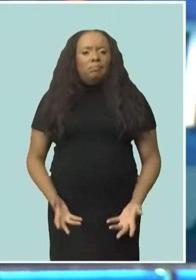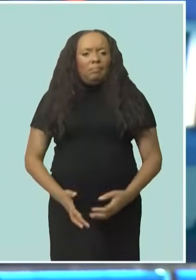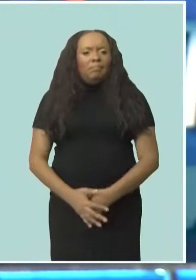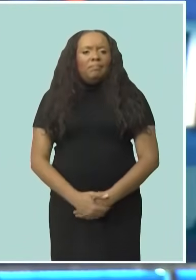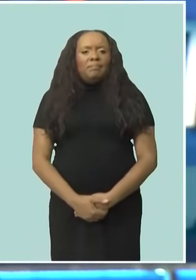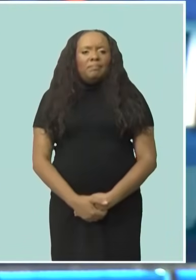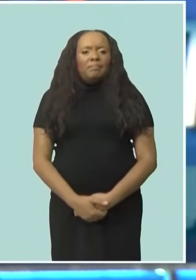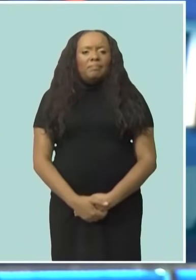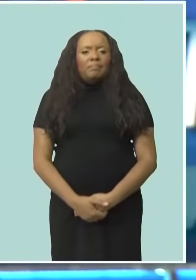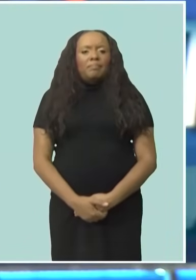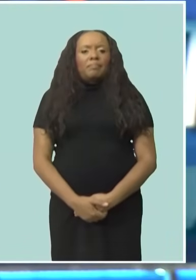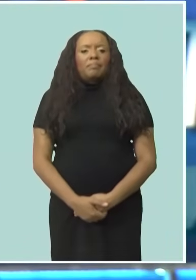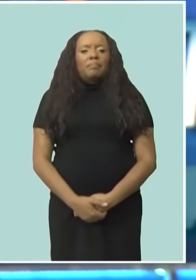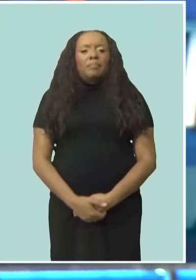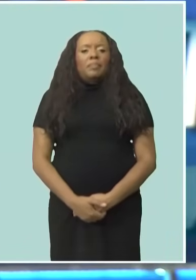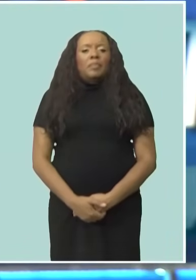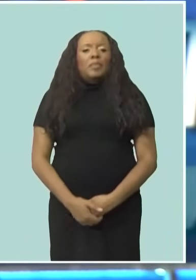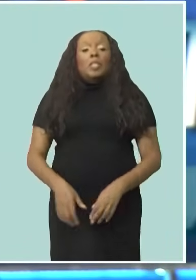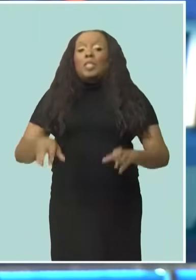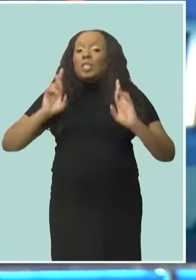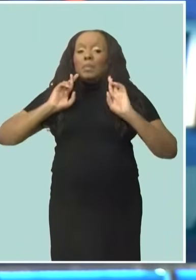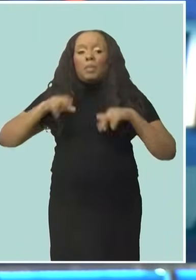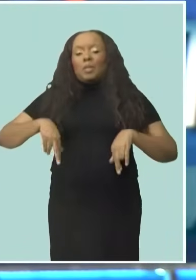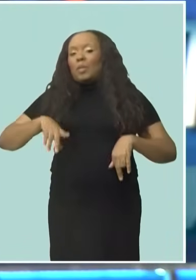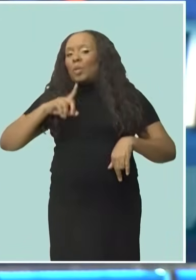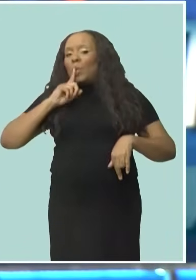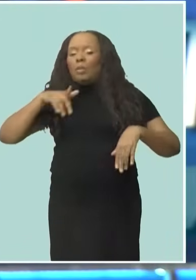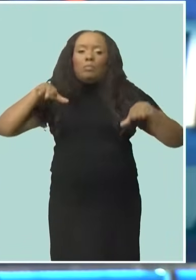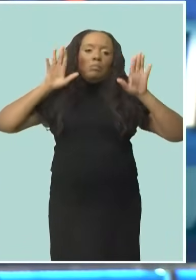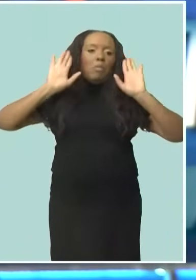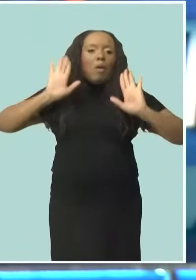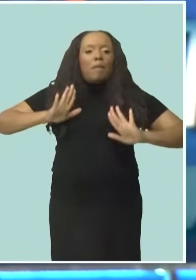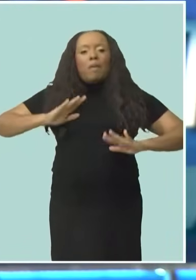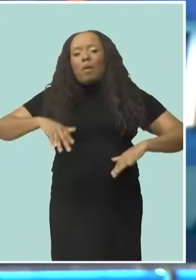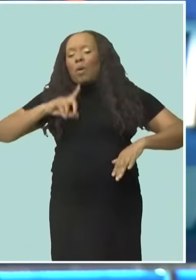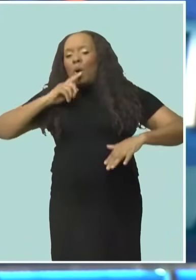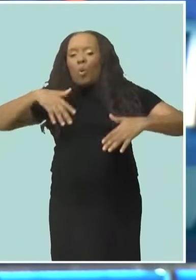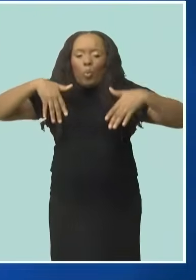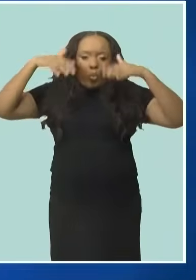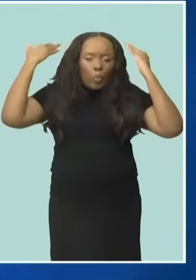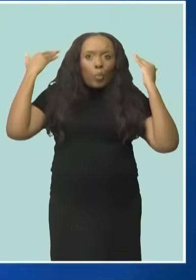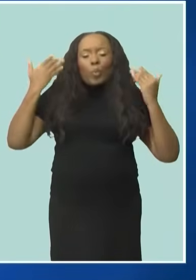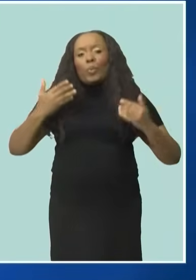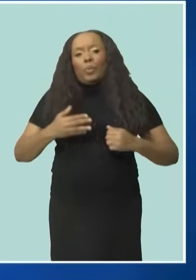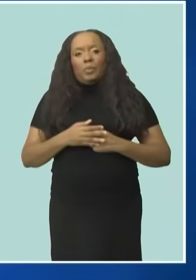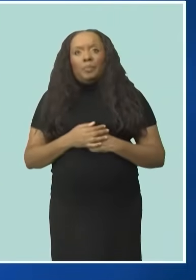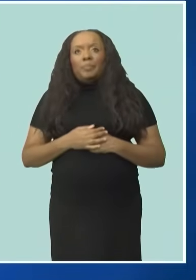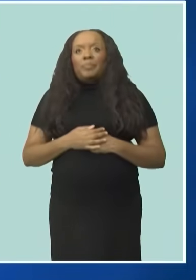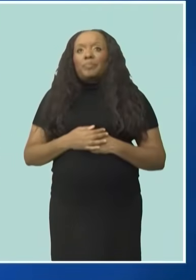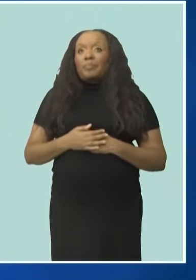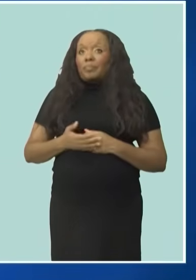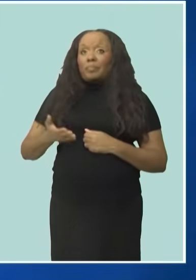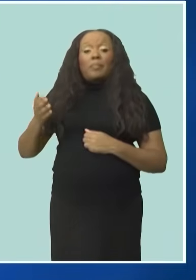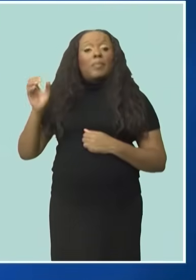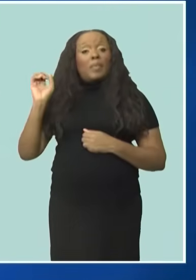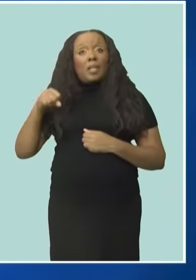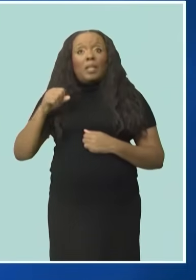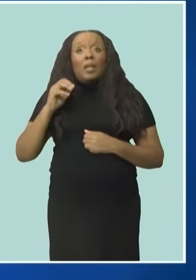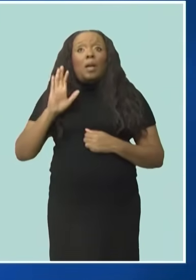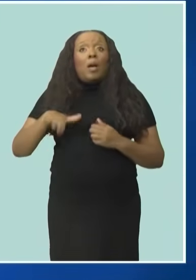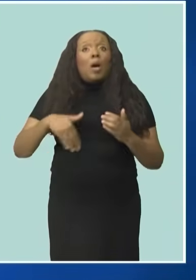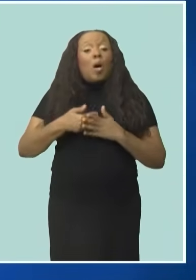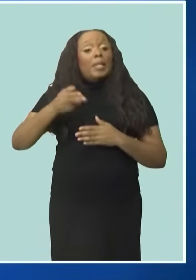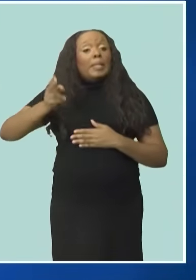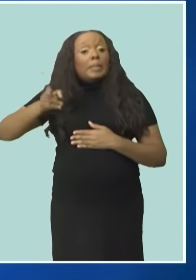Dr. Brown says the response to the mobile clinic has been overwhelming. Yes, we are doing the regathering with all the history of St.